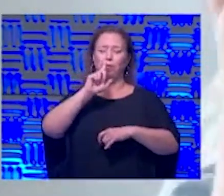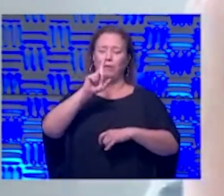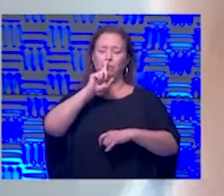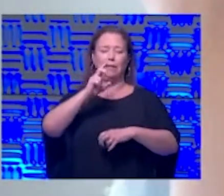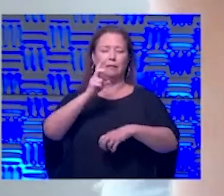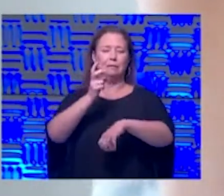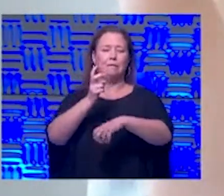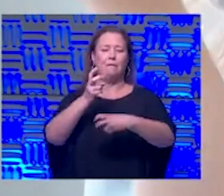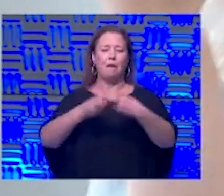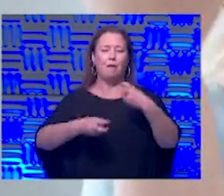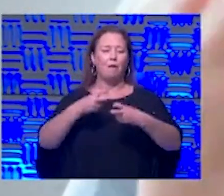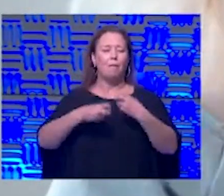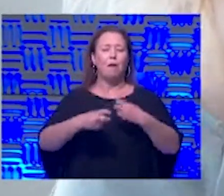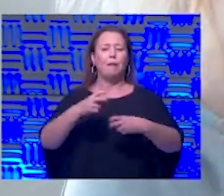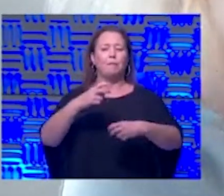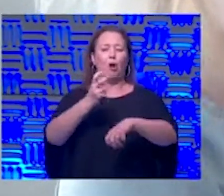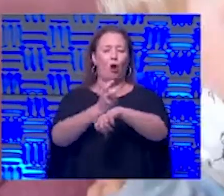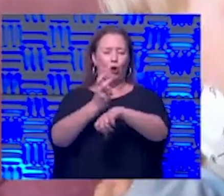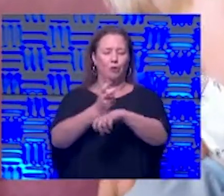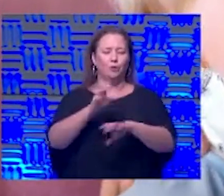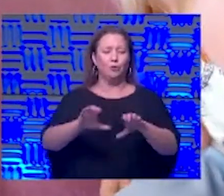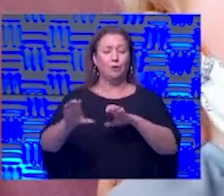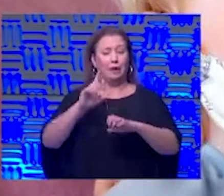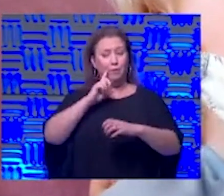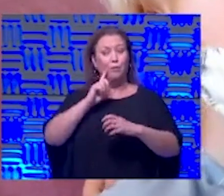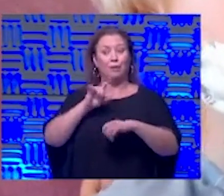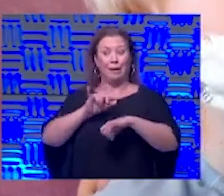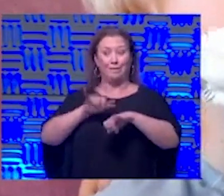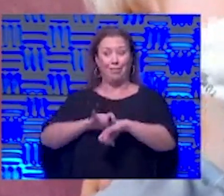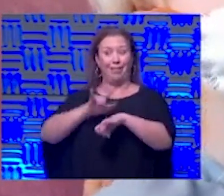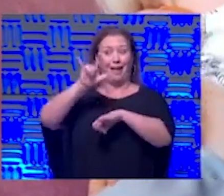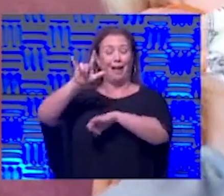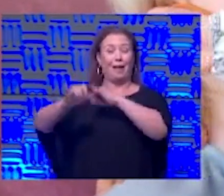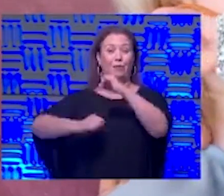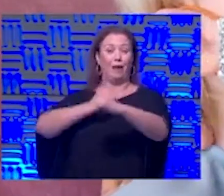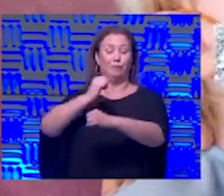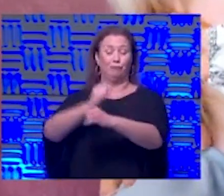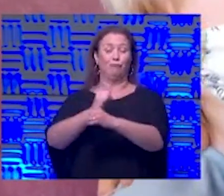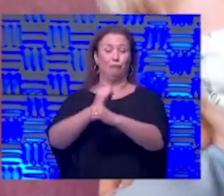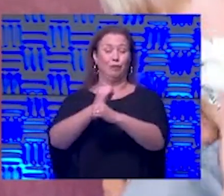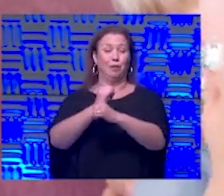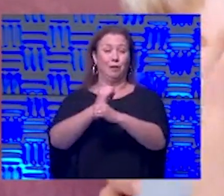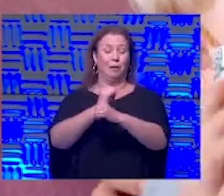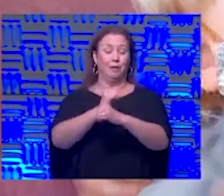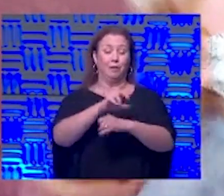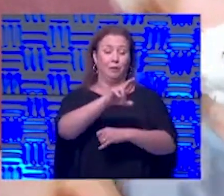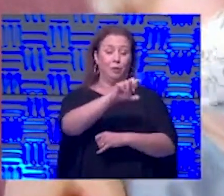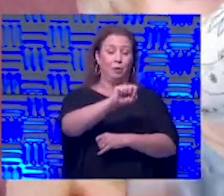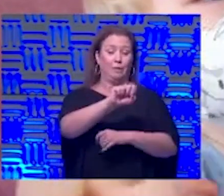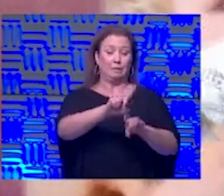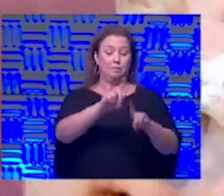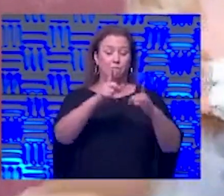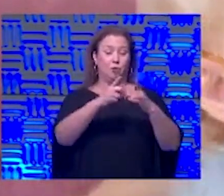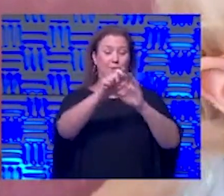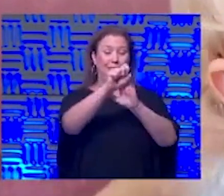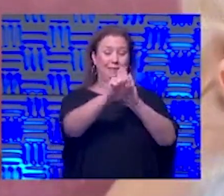difficult. Even if you can go travel internationally in regards to the U.S. or the State Department